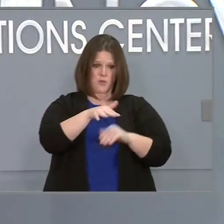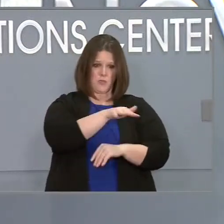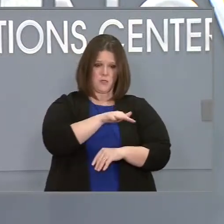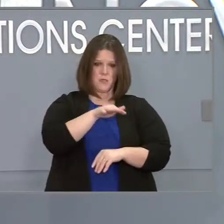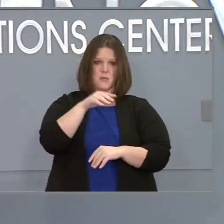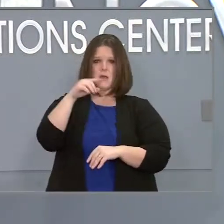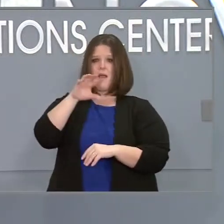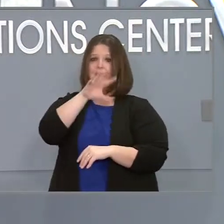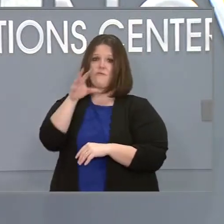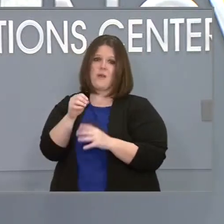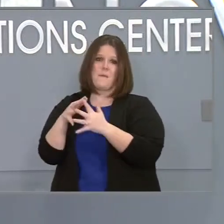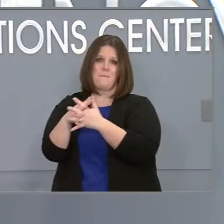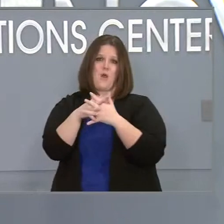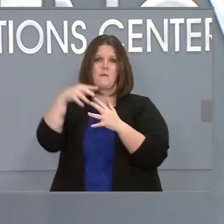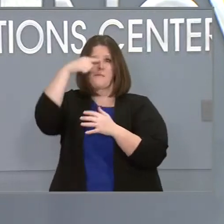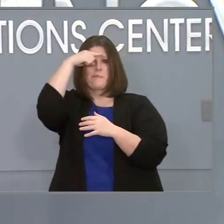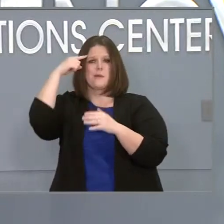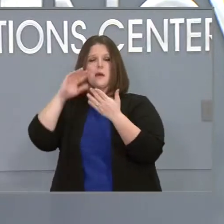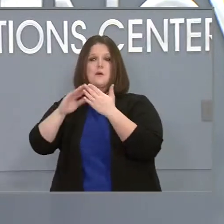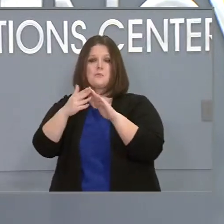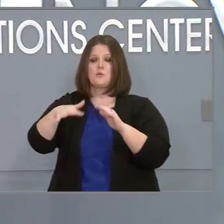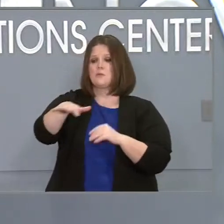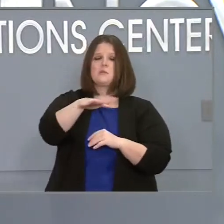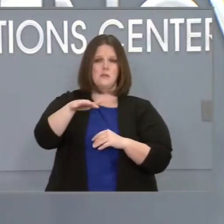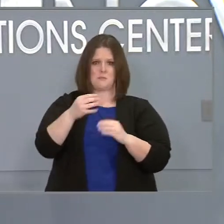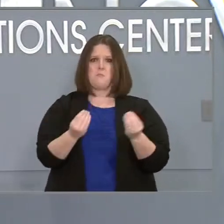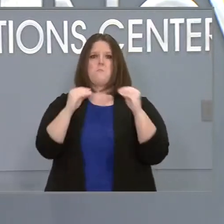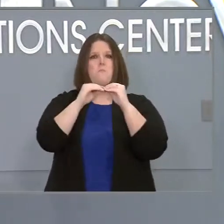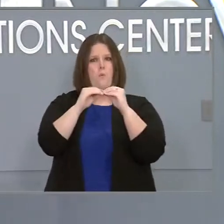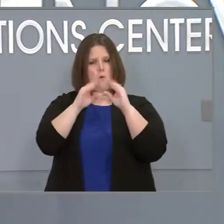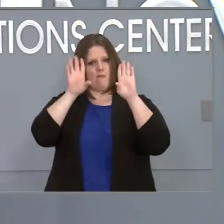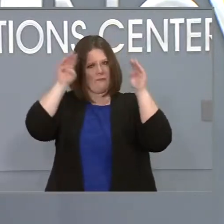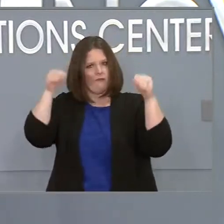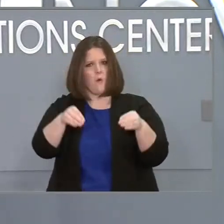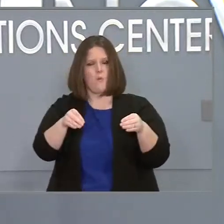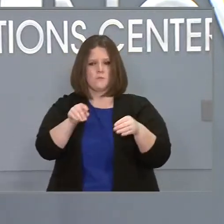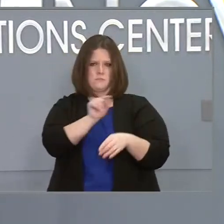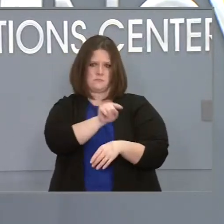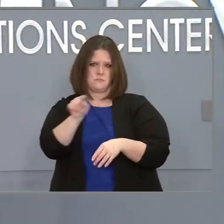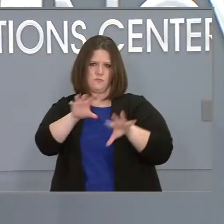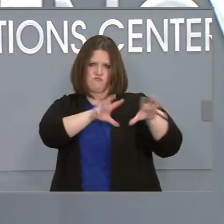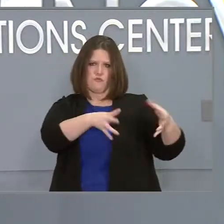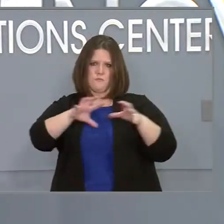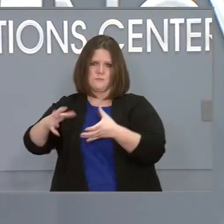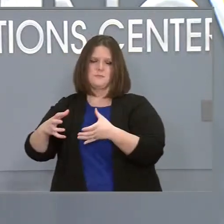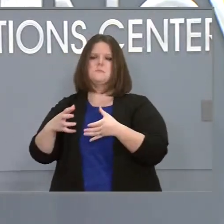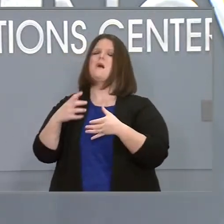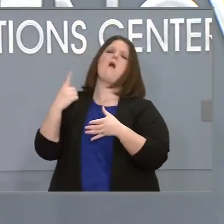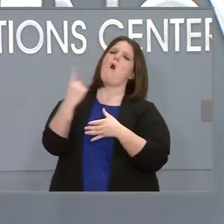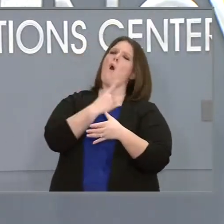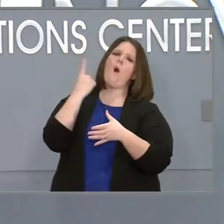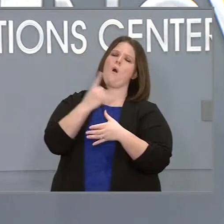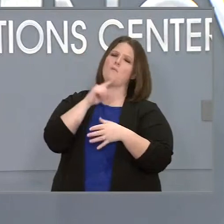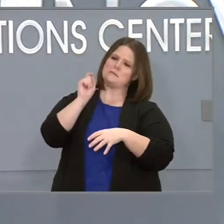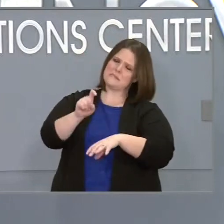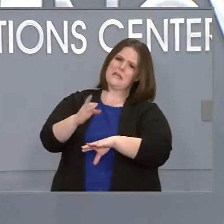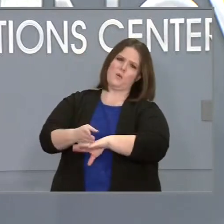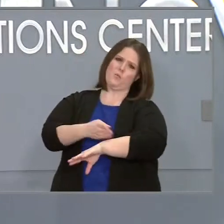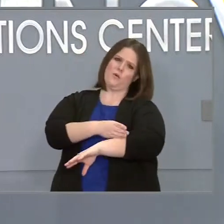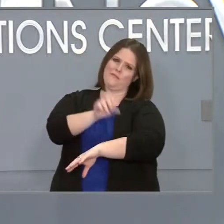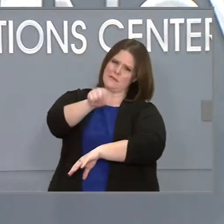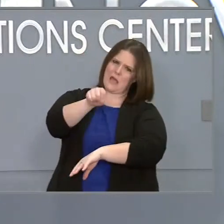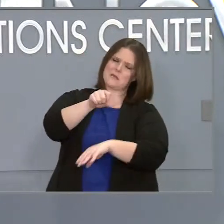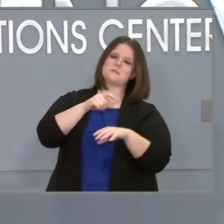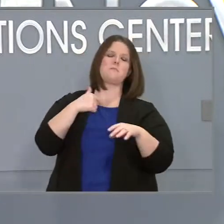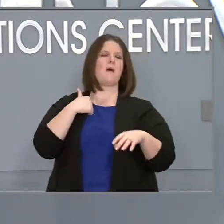African American communities. So I'm very proud of those efforts. So there's always more you learn and want to do better. But I think given what the information we